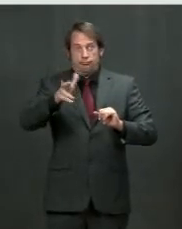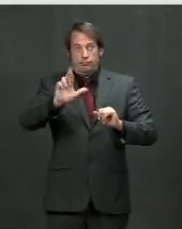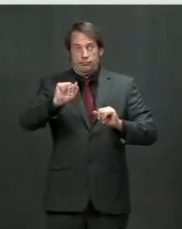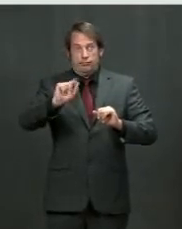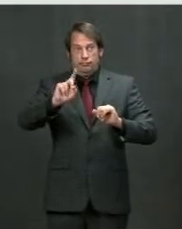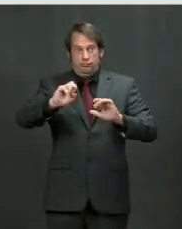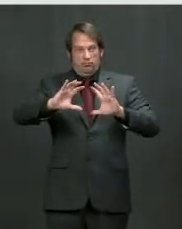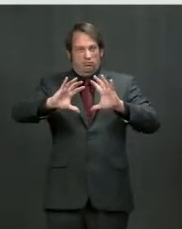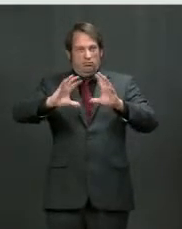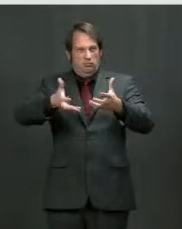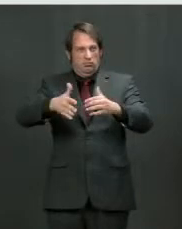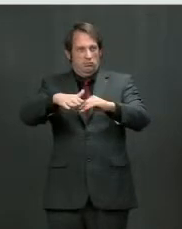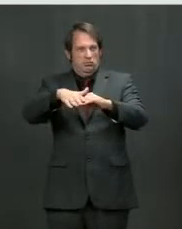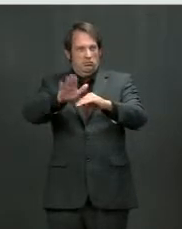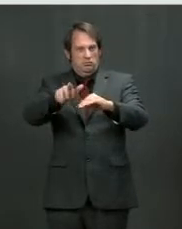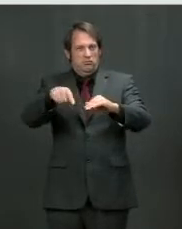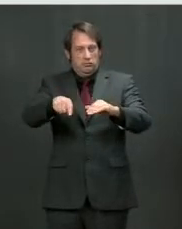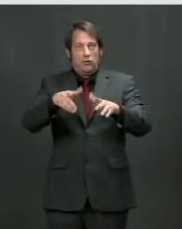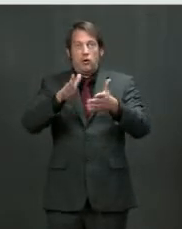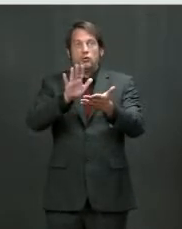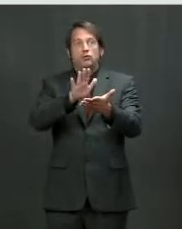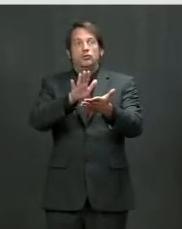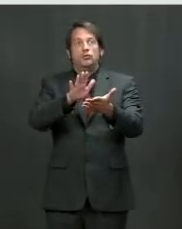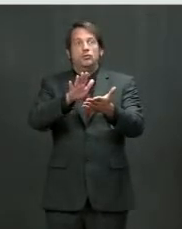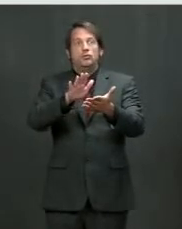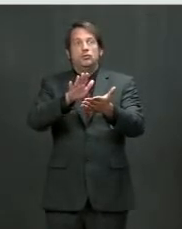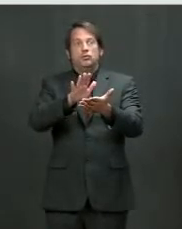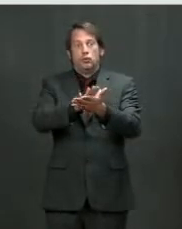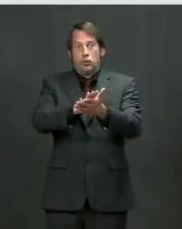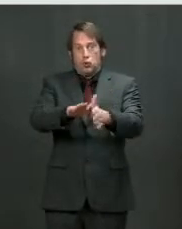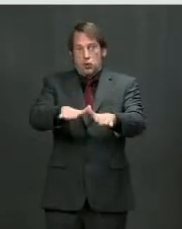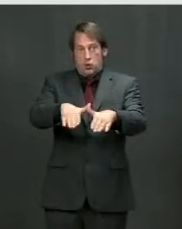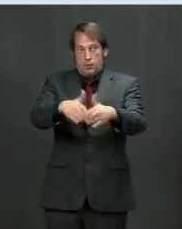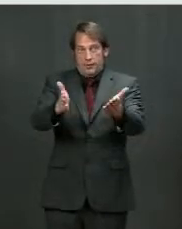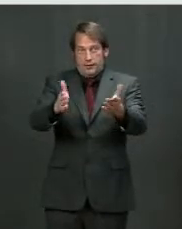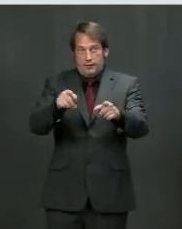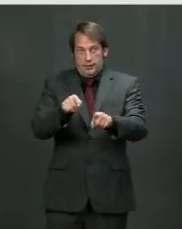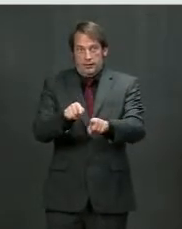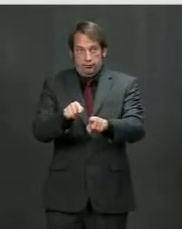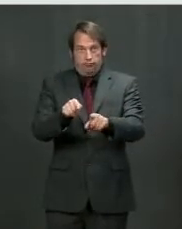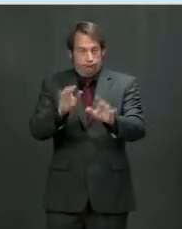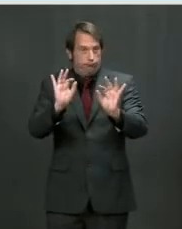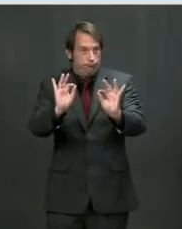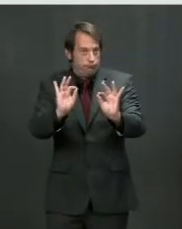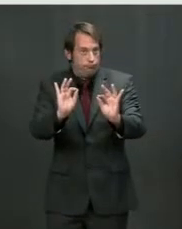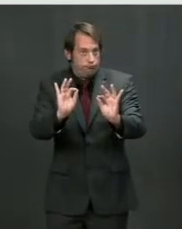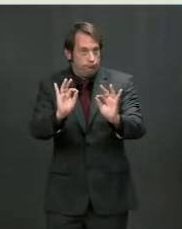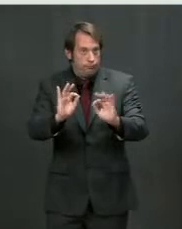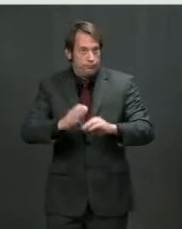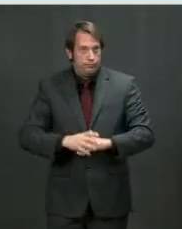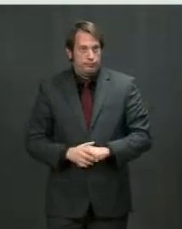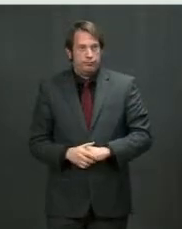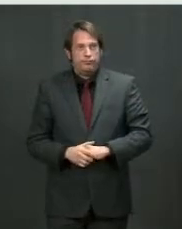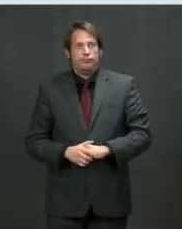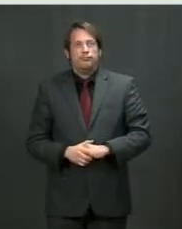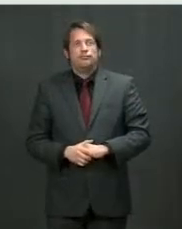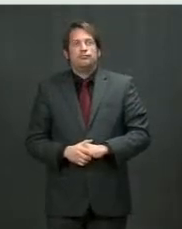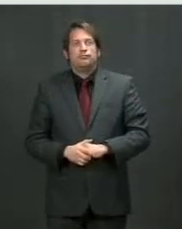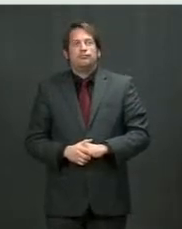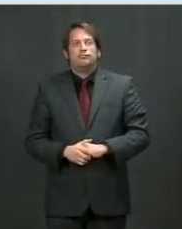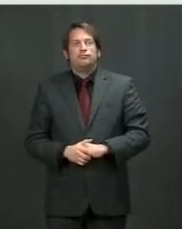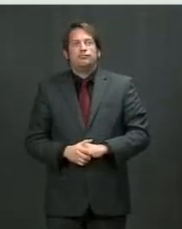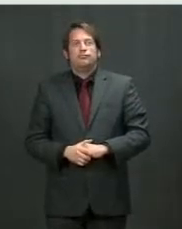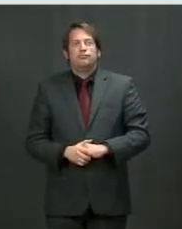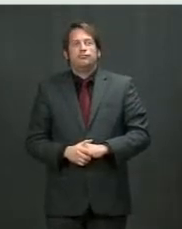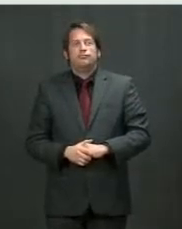nation. This is encouraging early data covering the month of February and shows progress toward